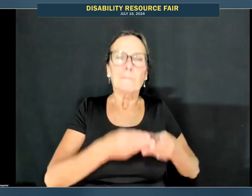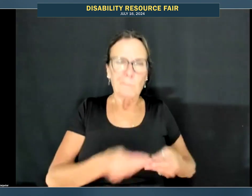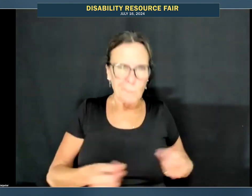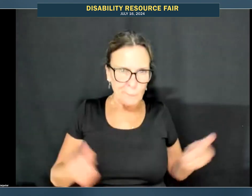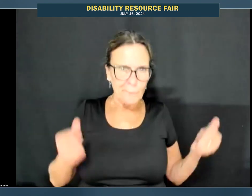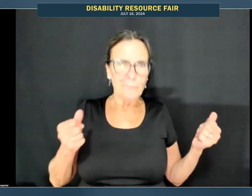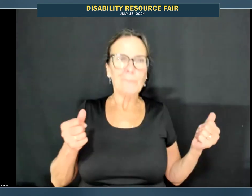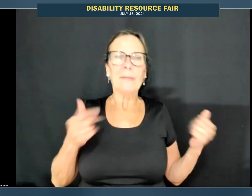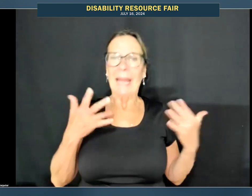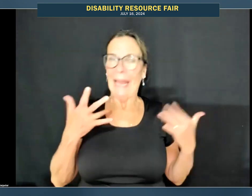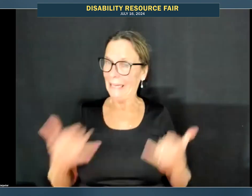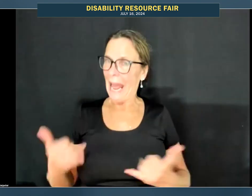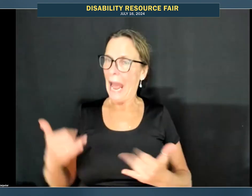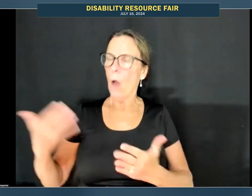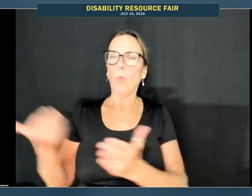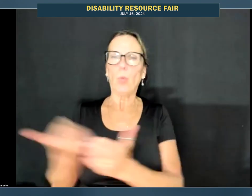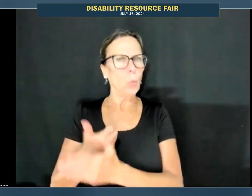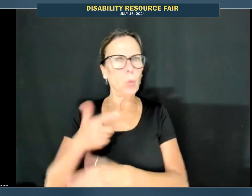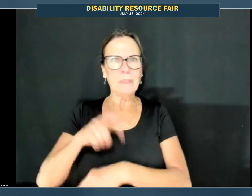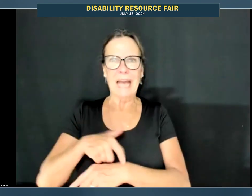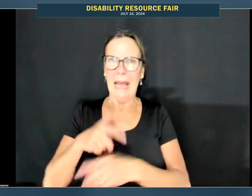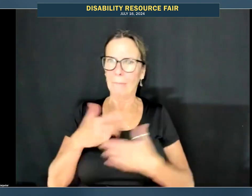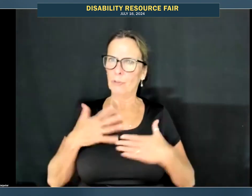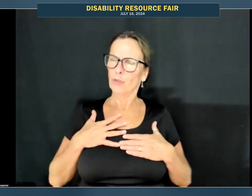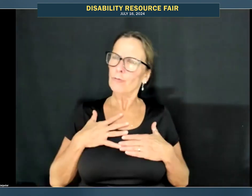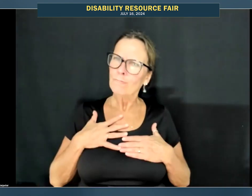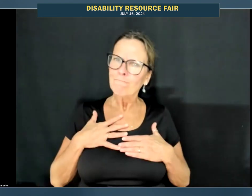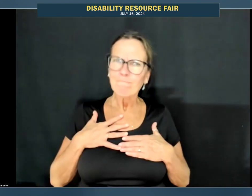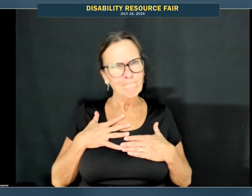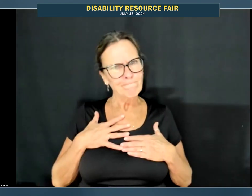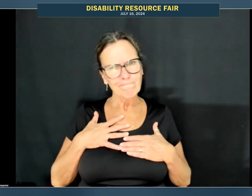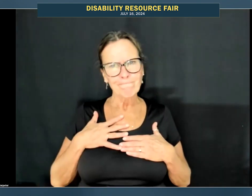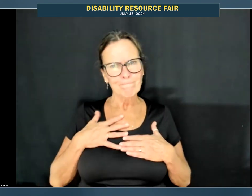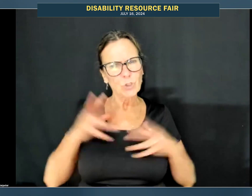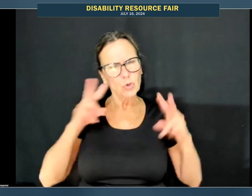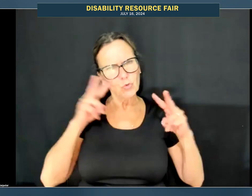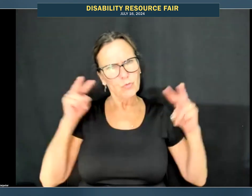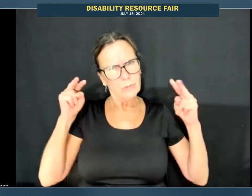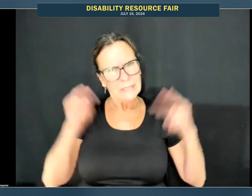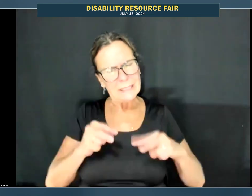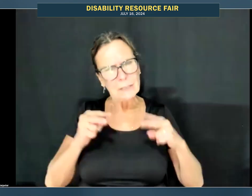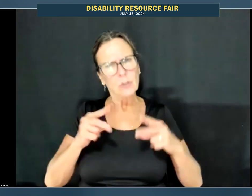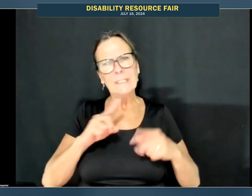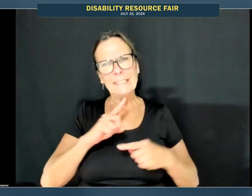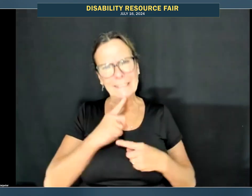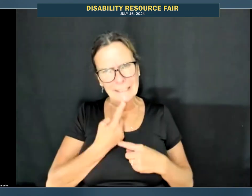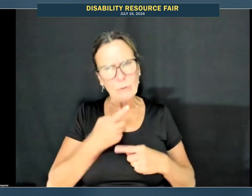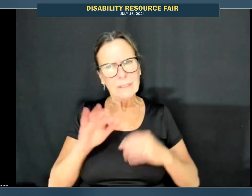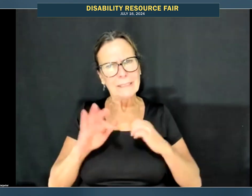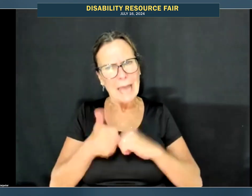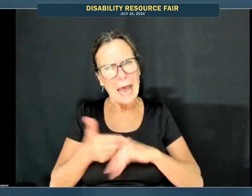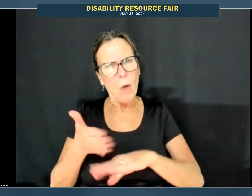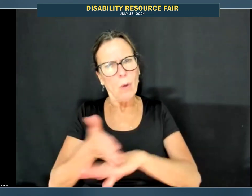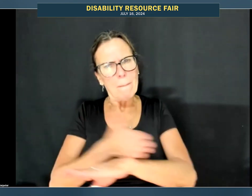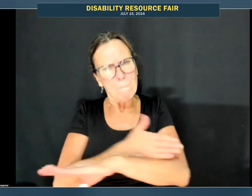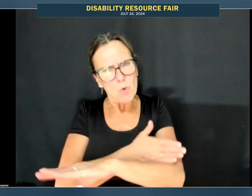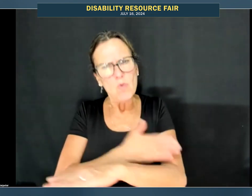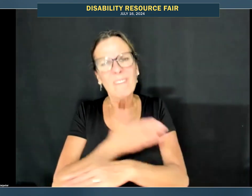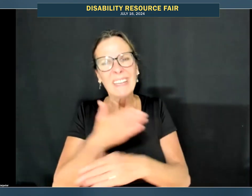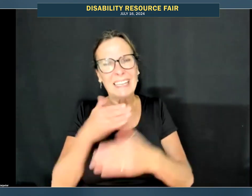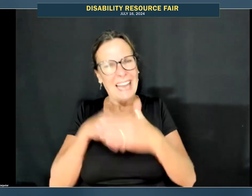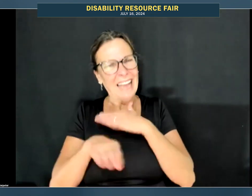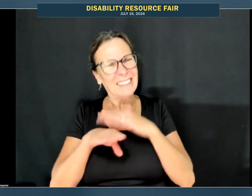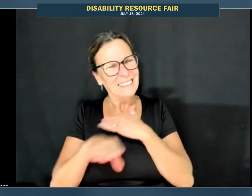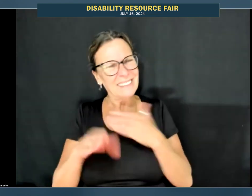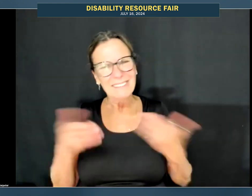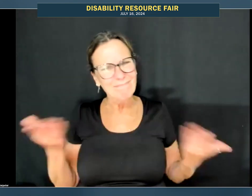and a fresh time to recommit to looking really seriously at improving accessibility. And